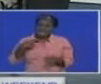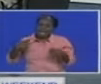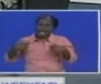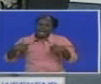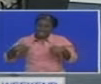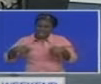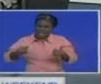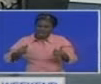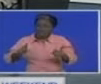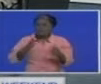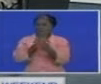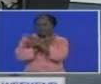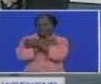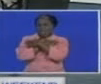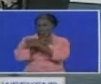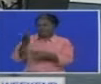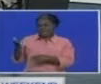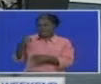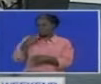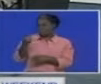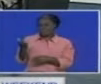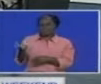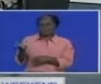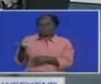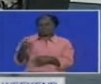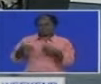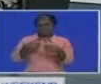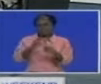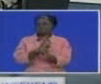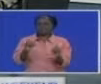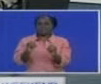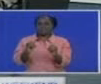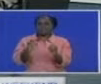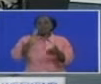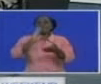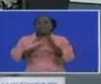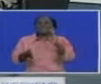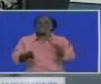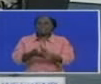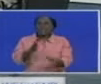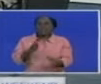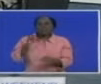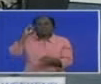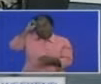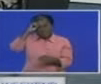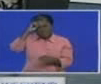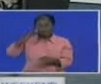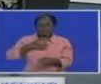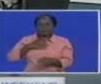what my very good friend Murkonen has said to go without the other opinion to it.